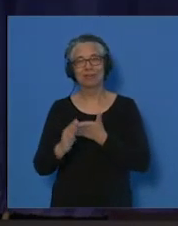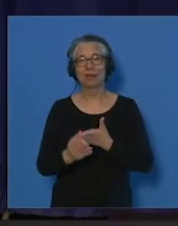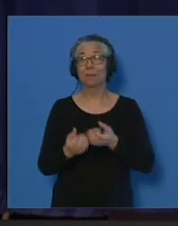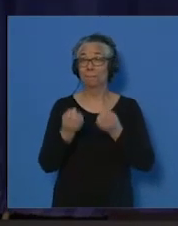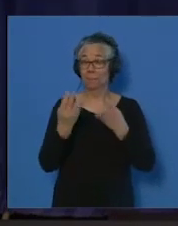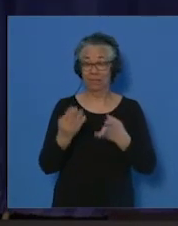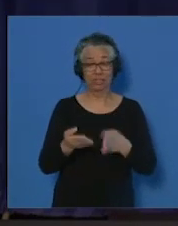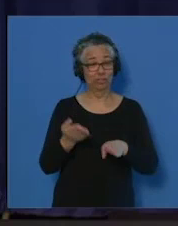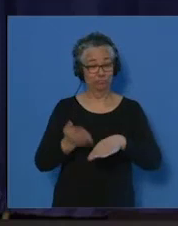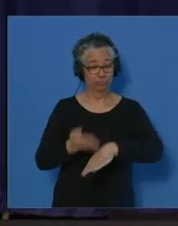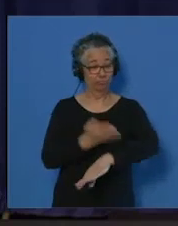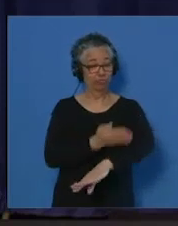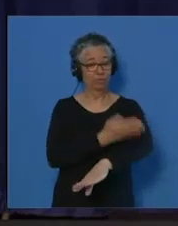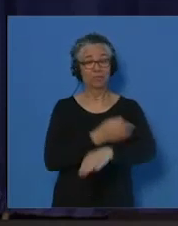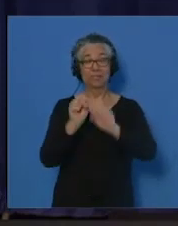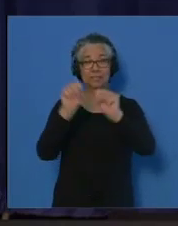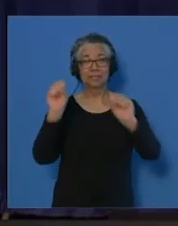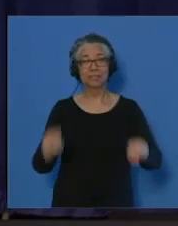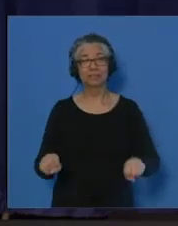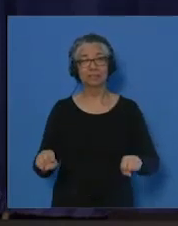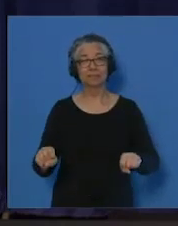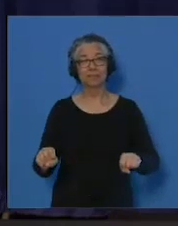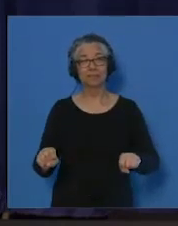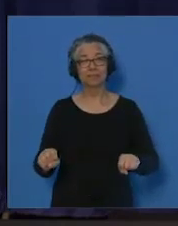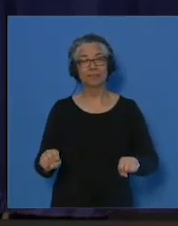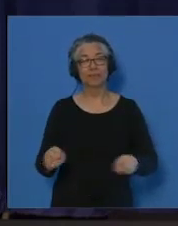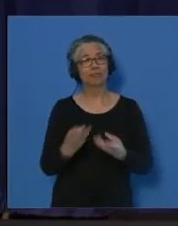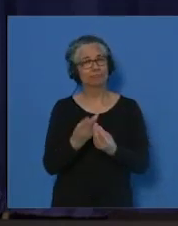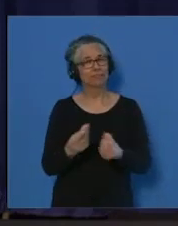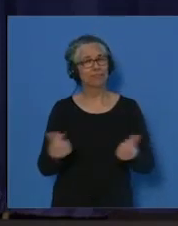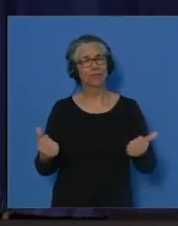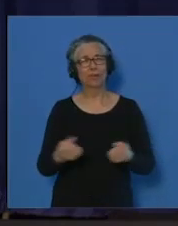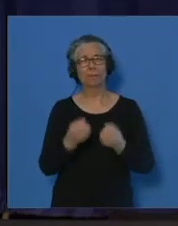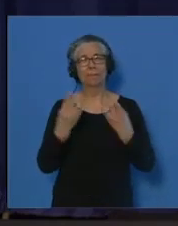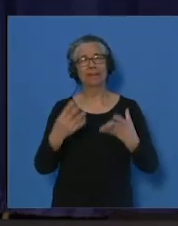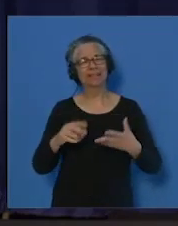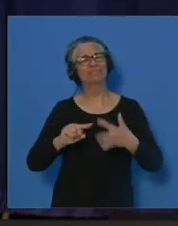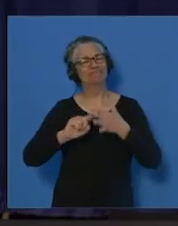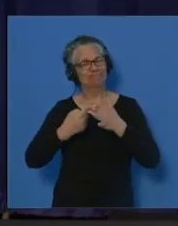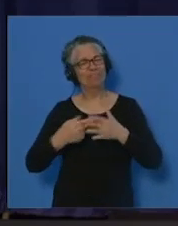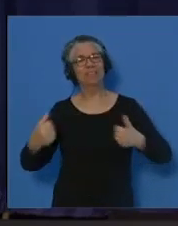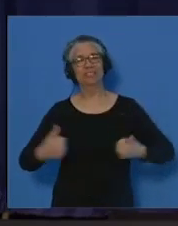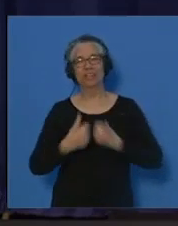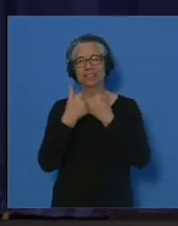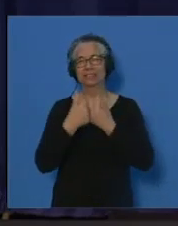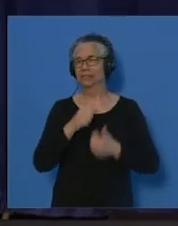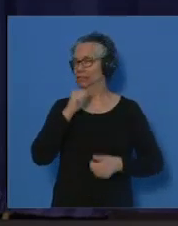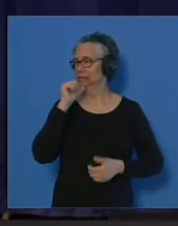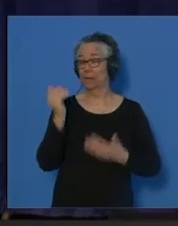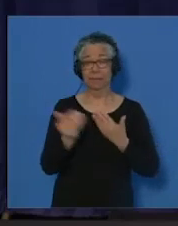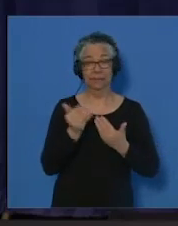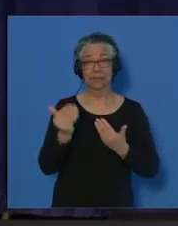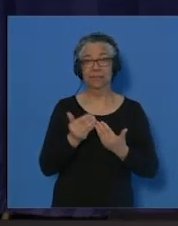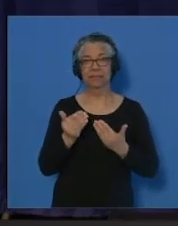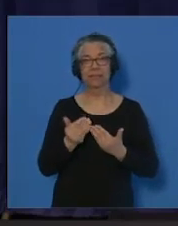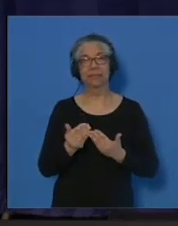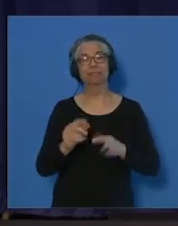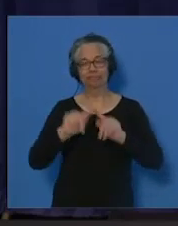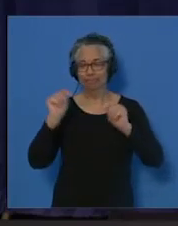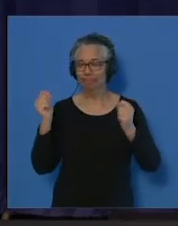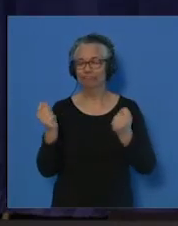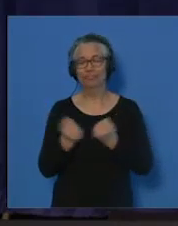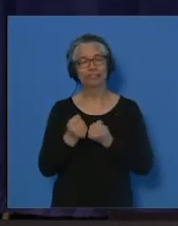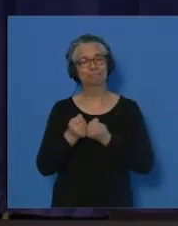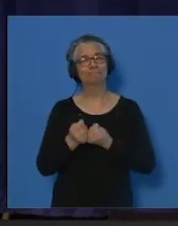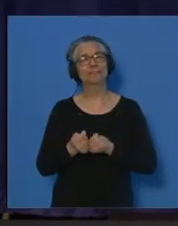to the system have been implemented. Resolving a lot of the initial challenges has not been an easy task, and the team